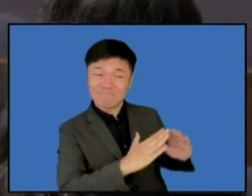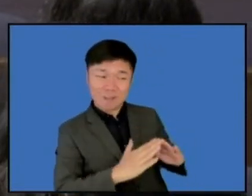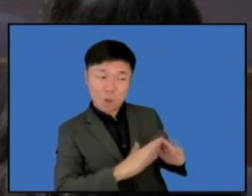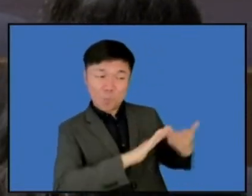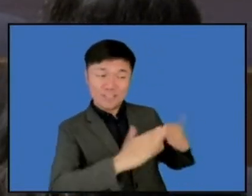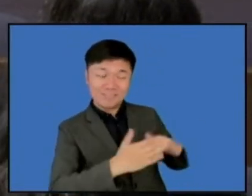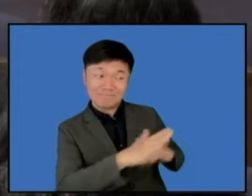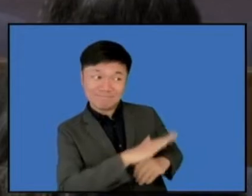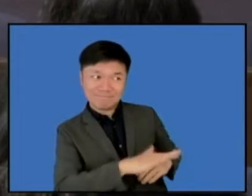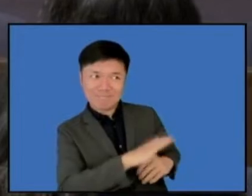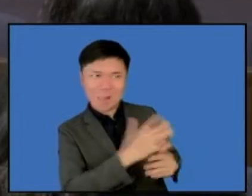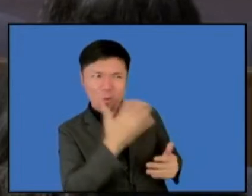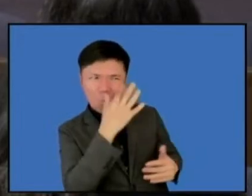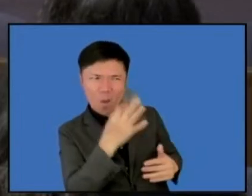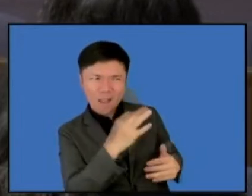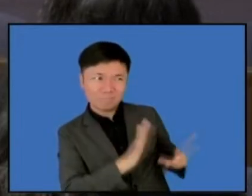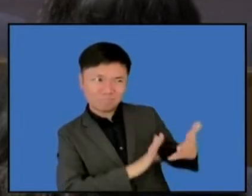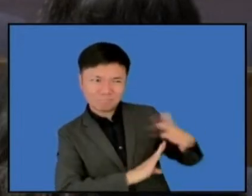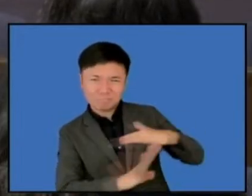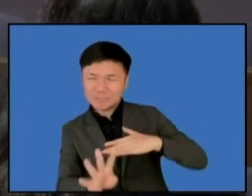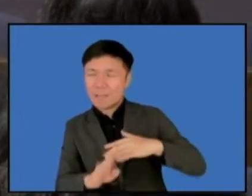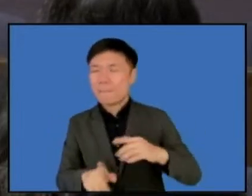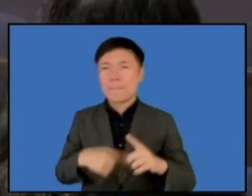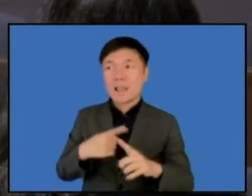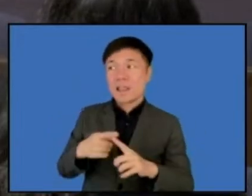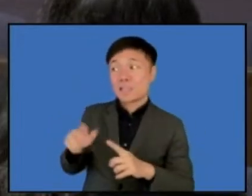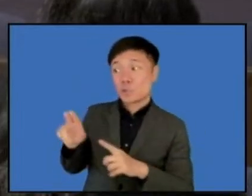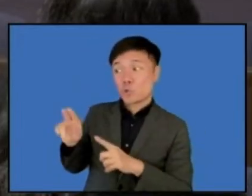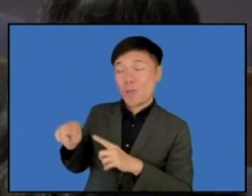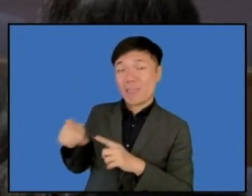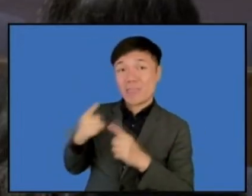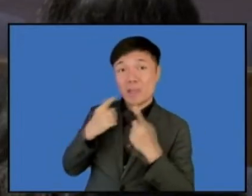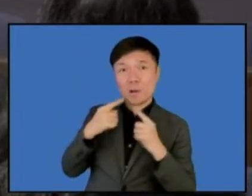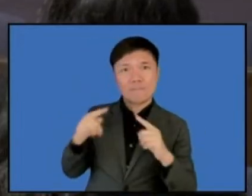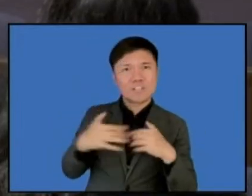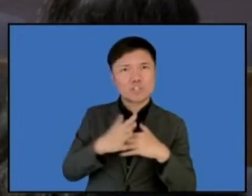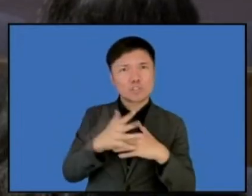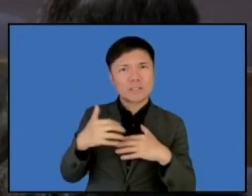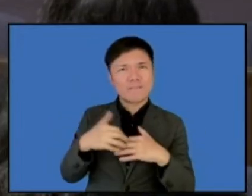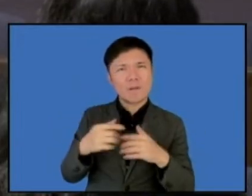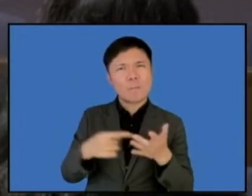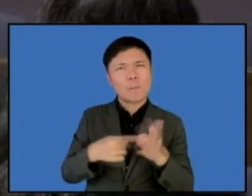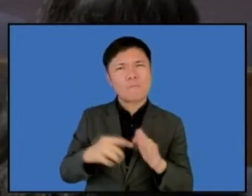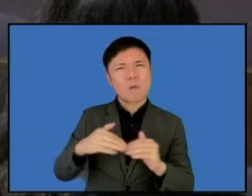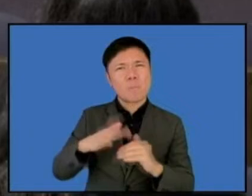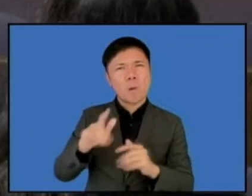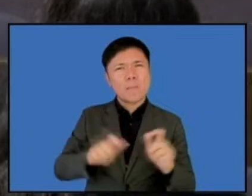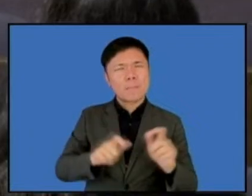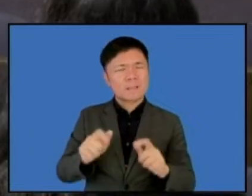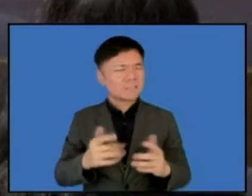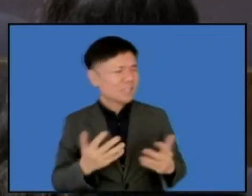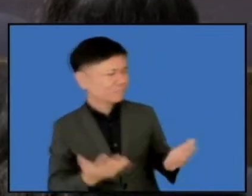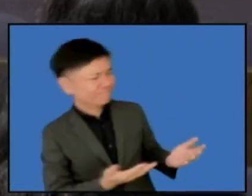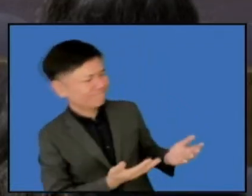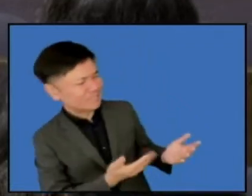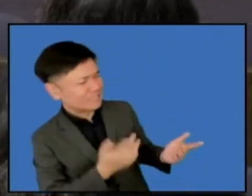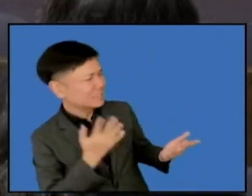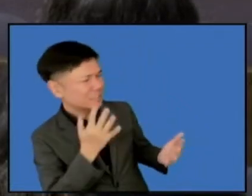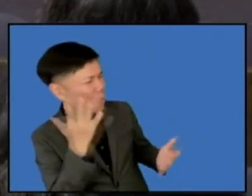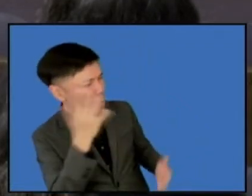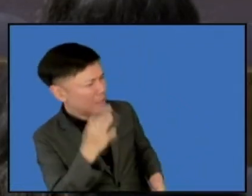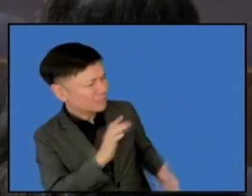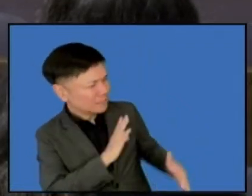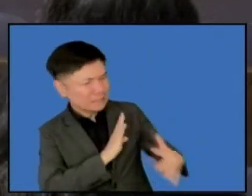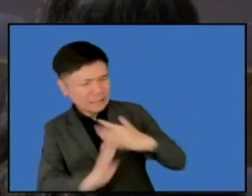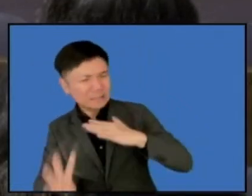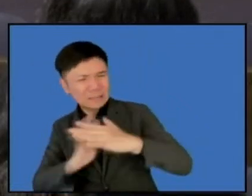of the United Nations Declaration on the Rights of Indigenous Peoples as a way to minimize drivers of migration. Let us turn our words into